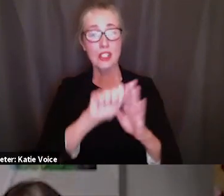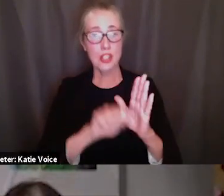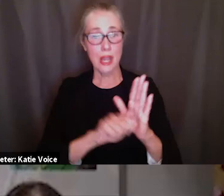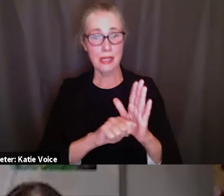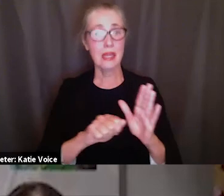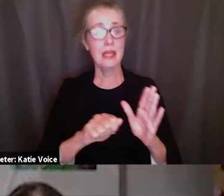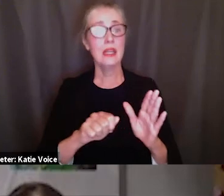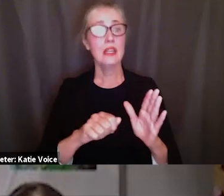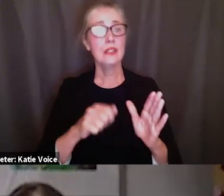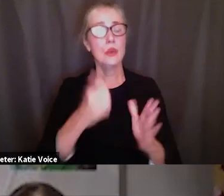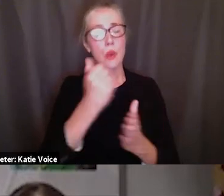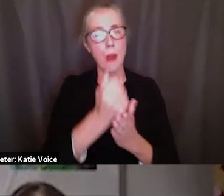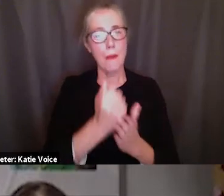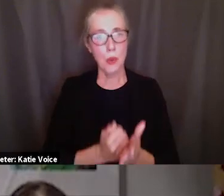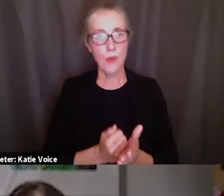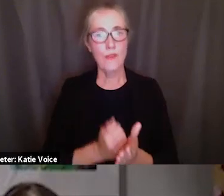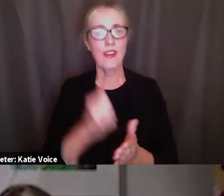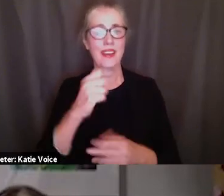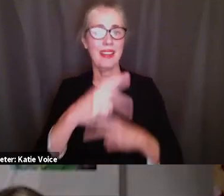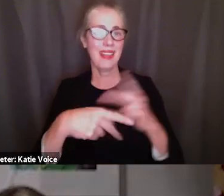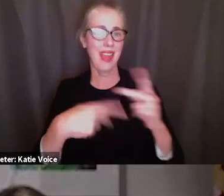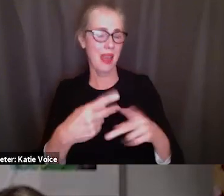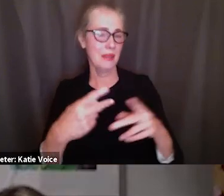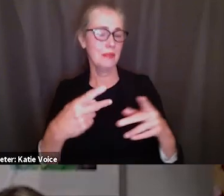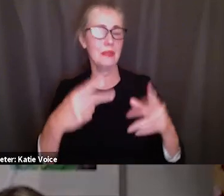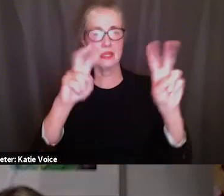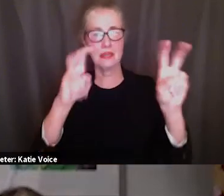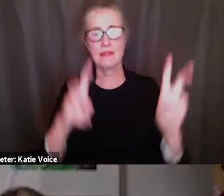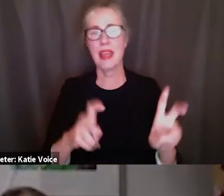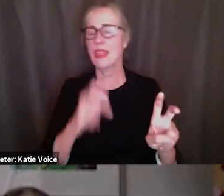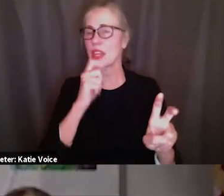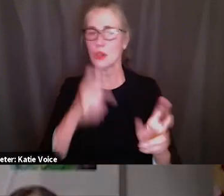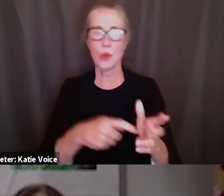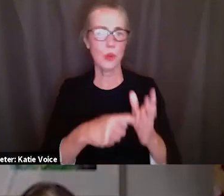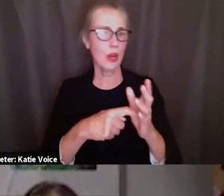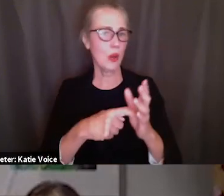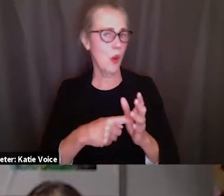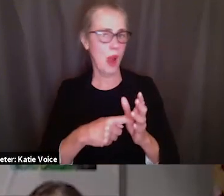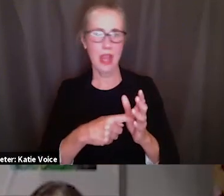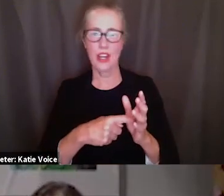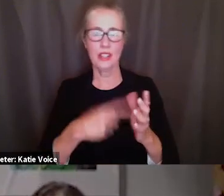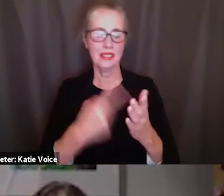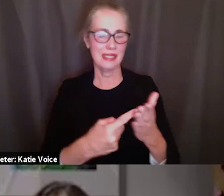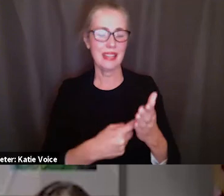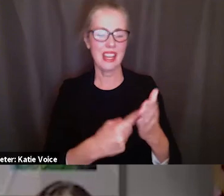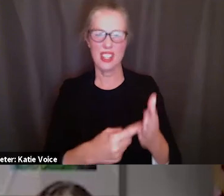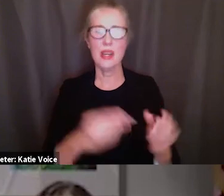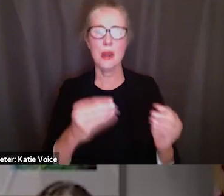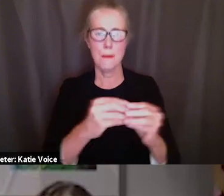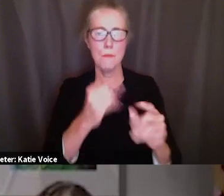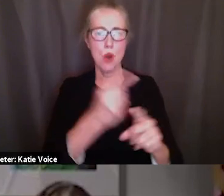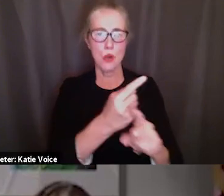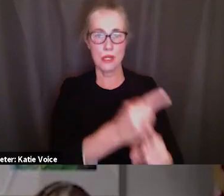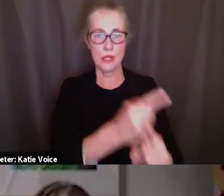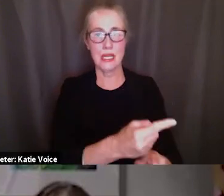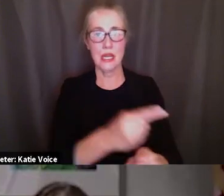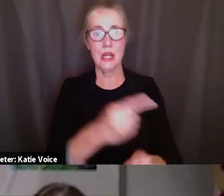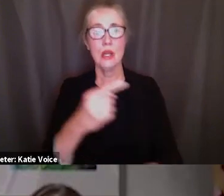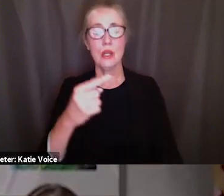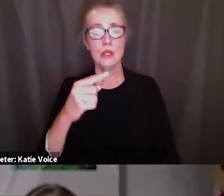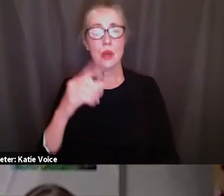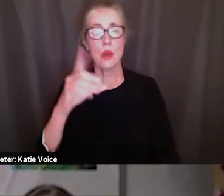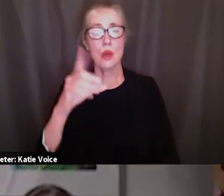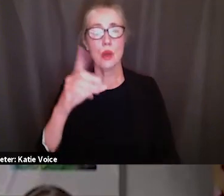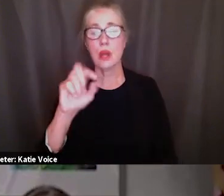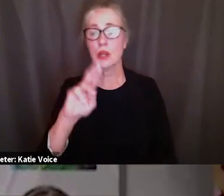to require, in most cases, any discussion. Dr. Maldonado and her staff have recommended that the board approves all of the consent